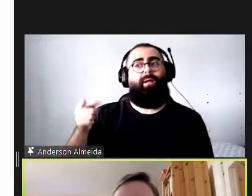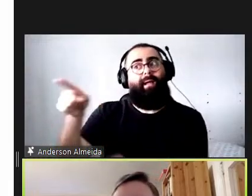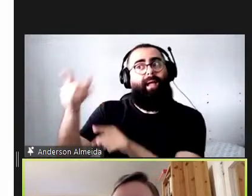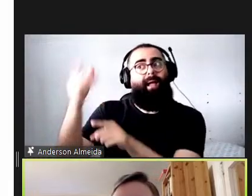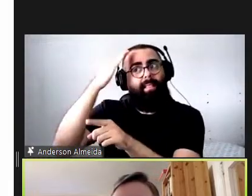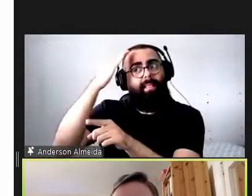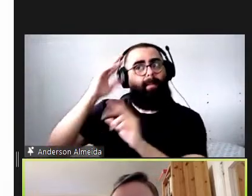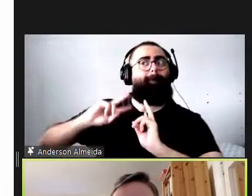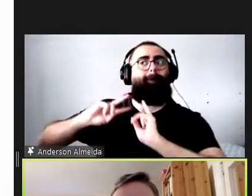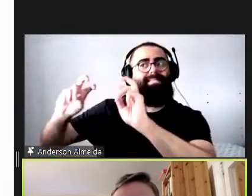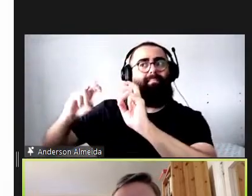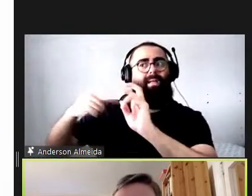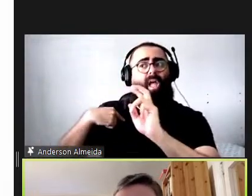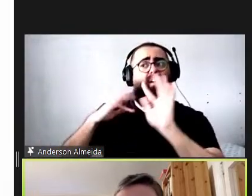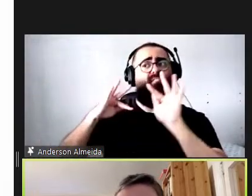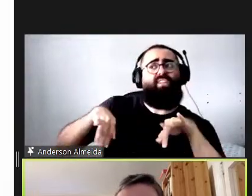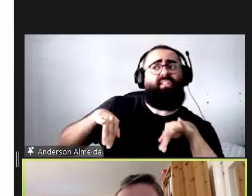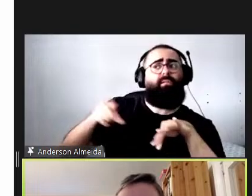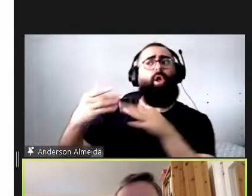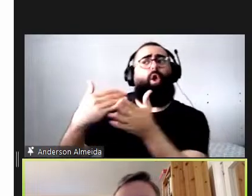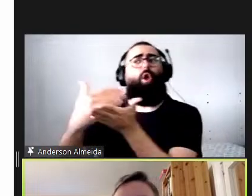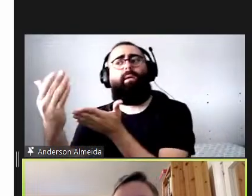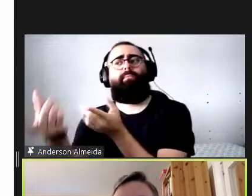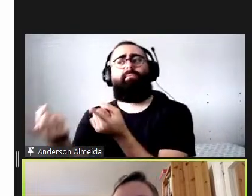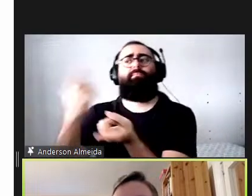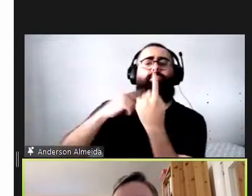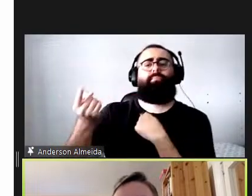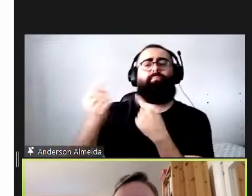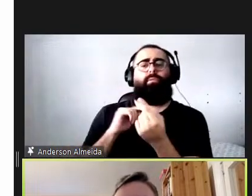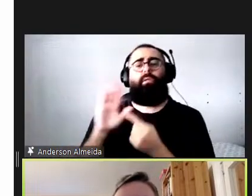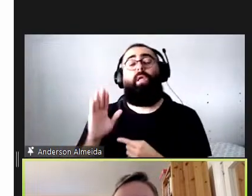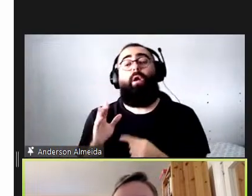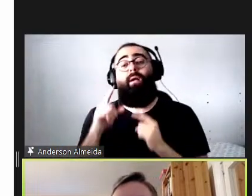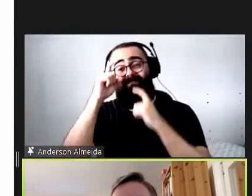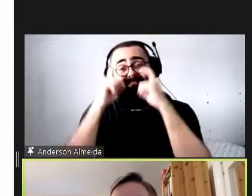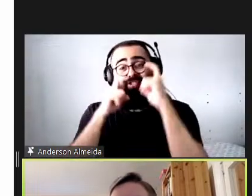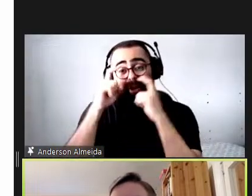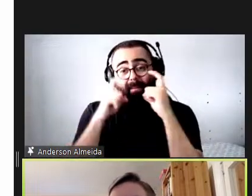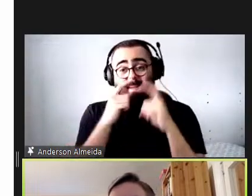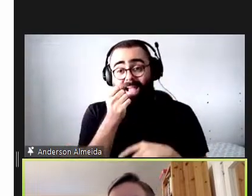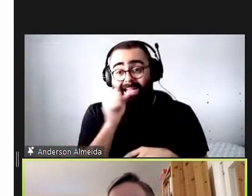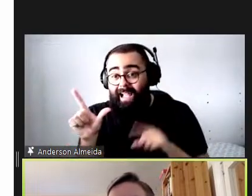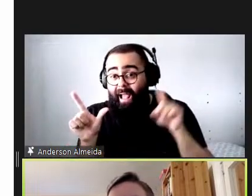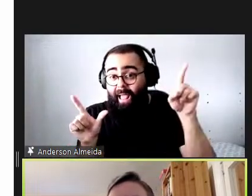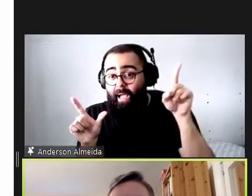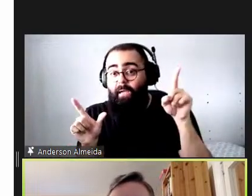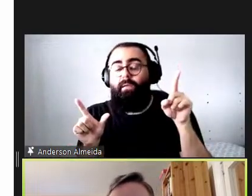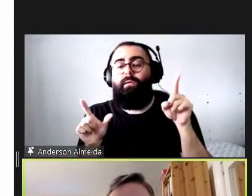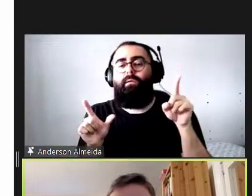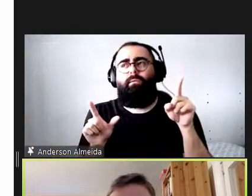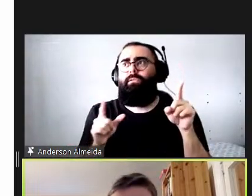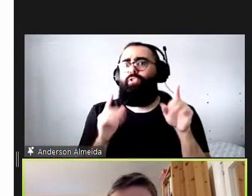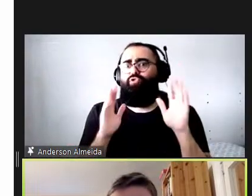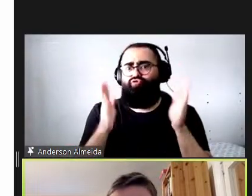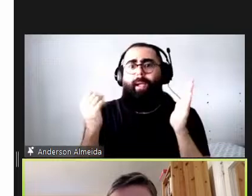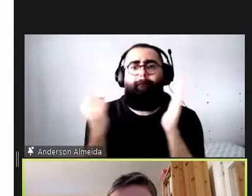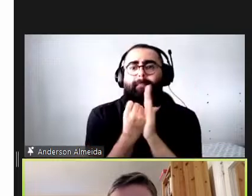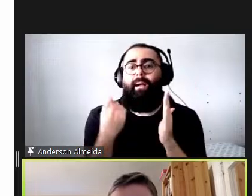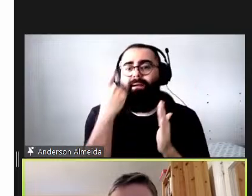So facial expression in ASL is used to mark yes, no, and WH questions.